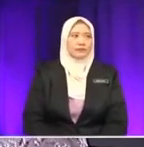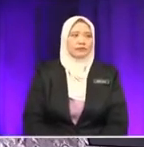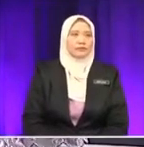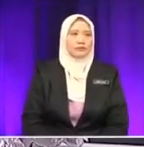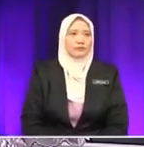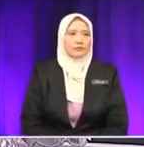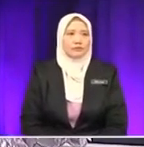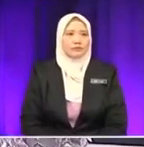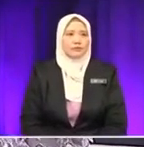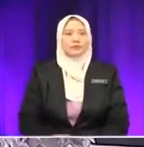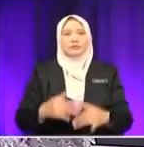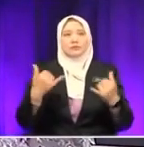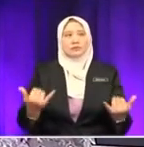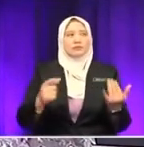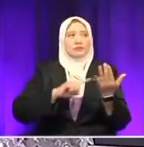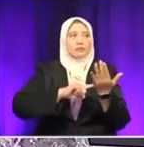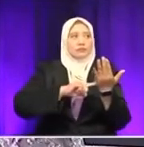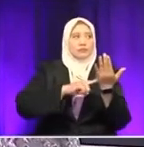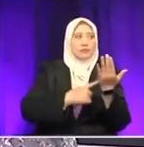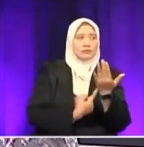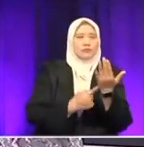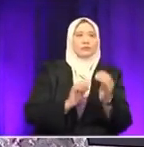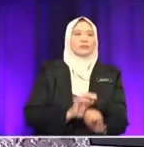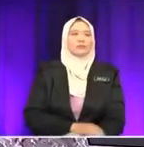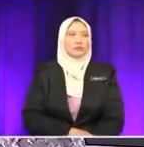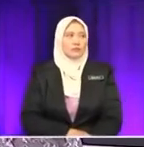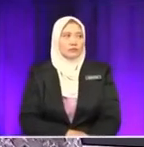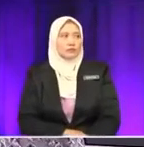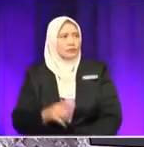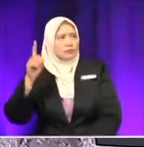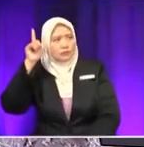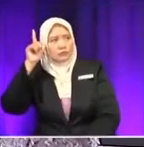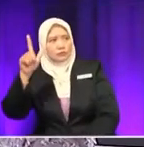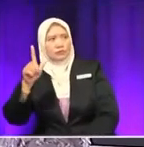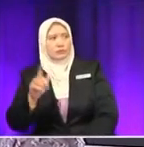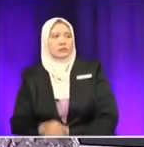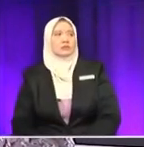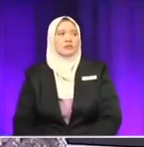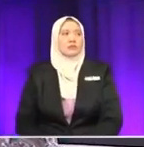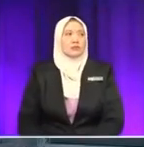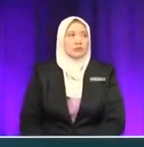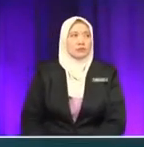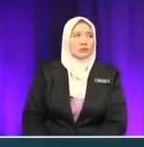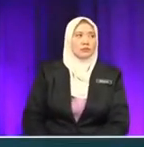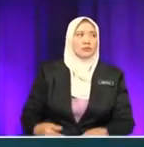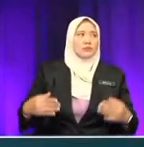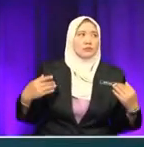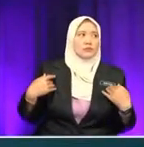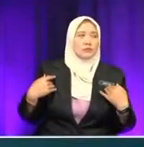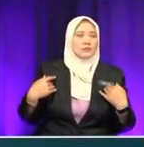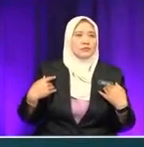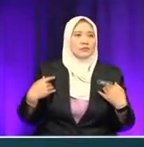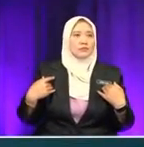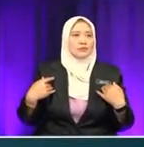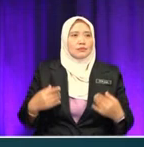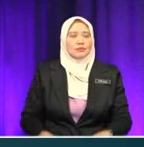the journey begins now. All right. Now, let's so go. Look at this descriptions here, guys. So I have a formula for